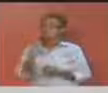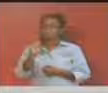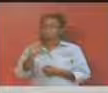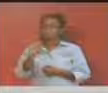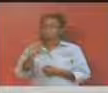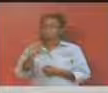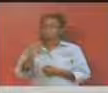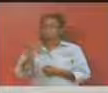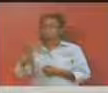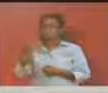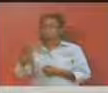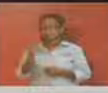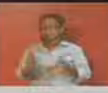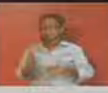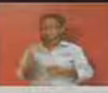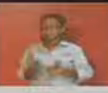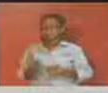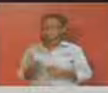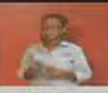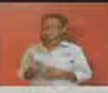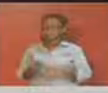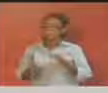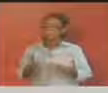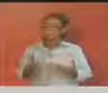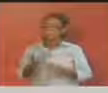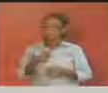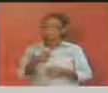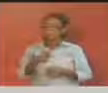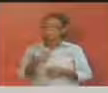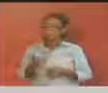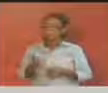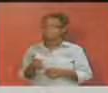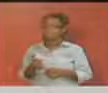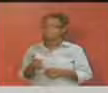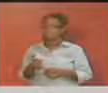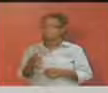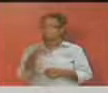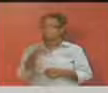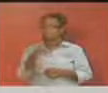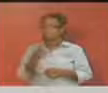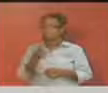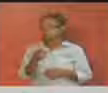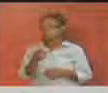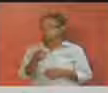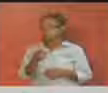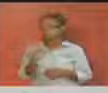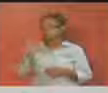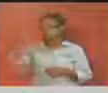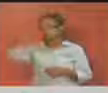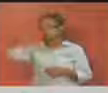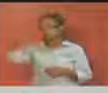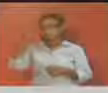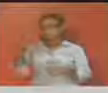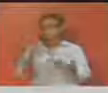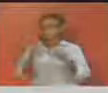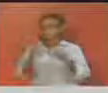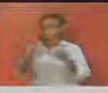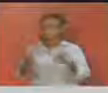of Health, I advise the government to bring in a vaccine because of short-term pressure to start a vaccination